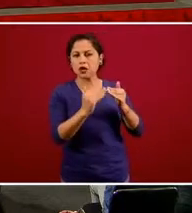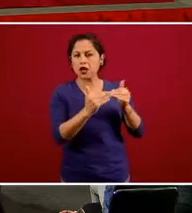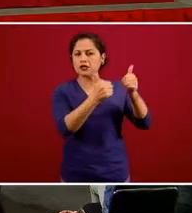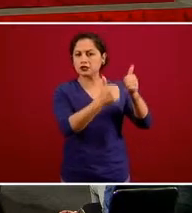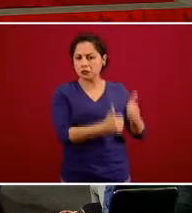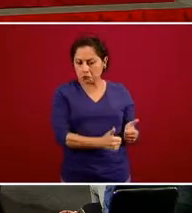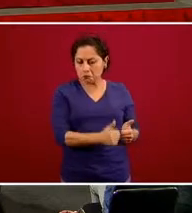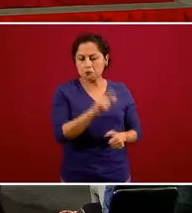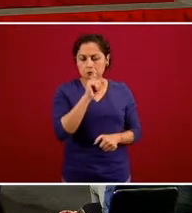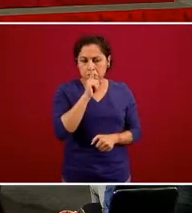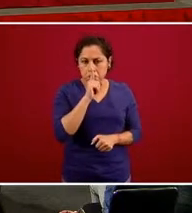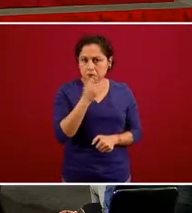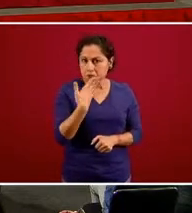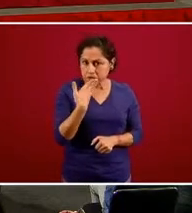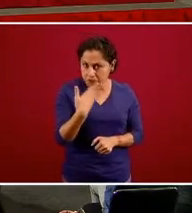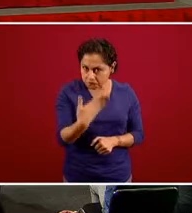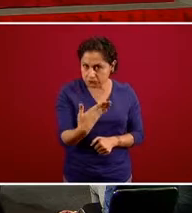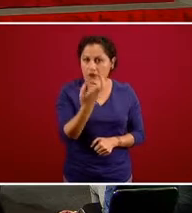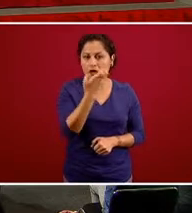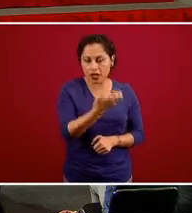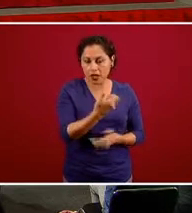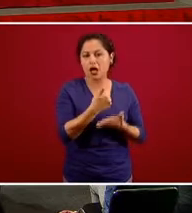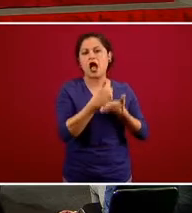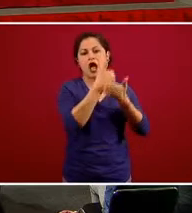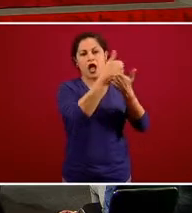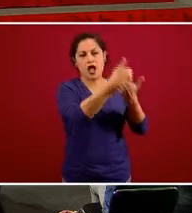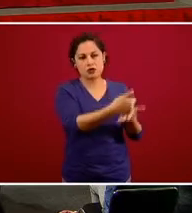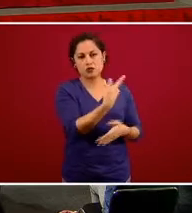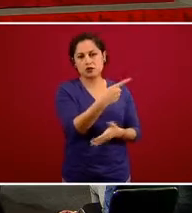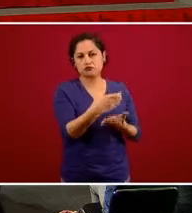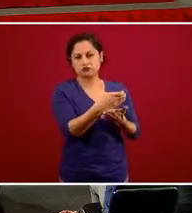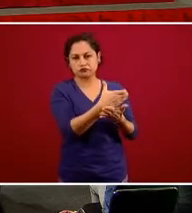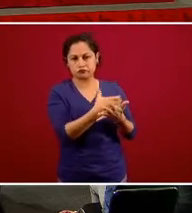have mild symptoms or moderate symptoms, the